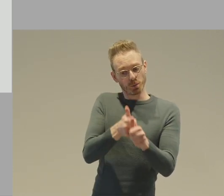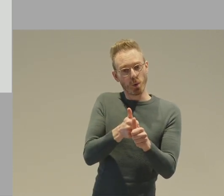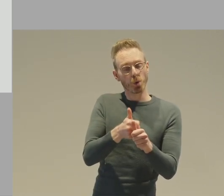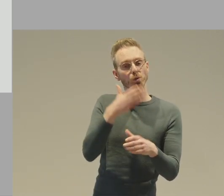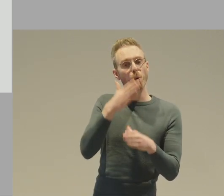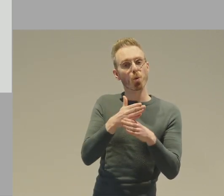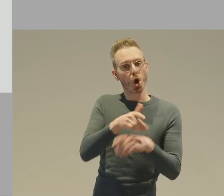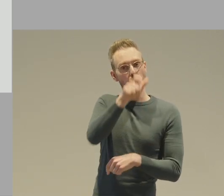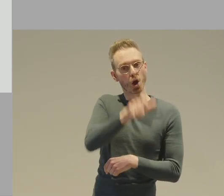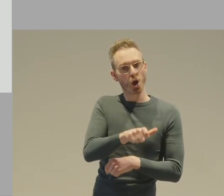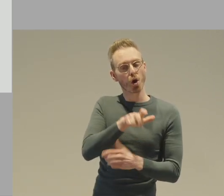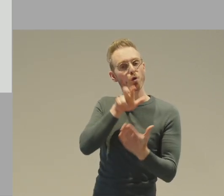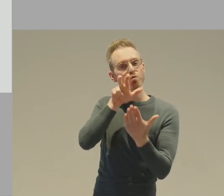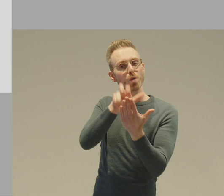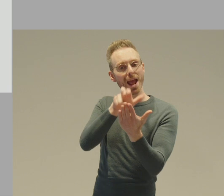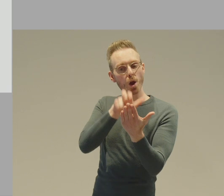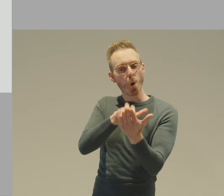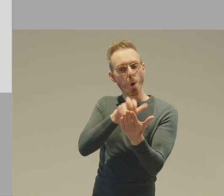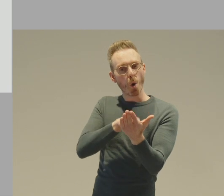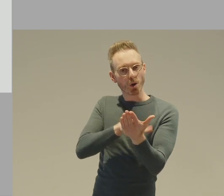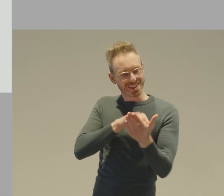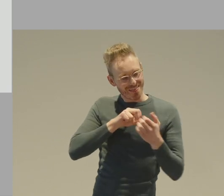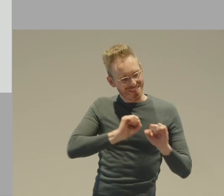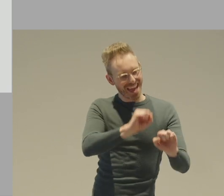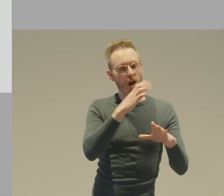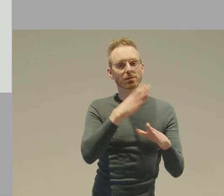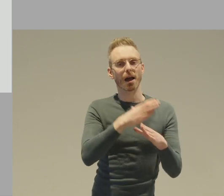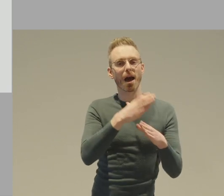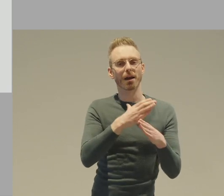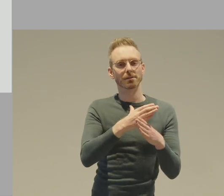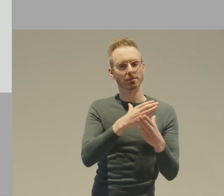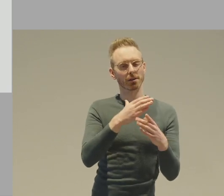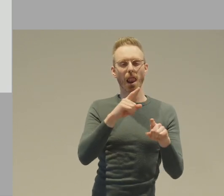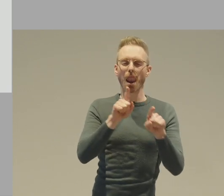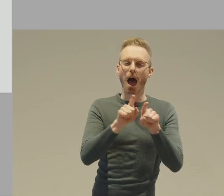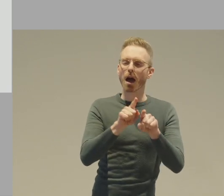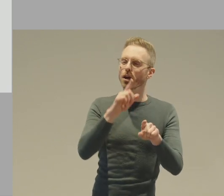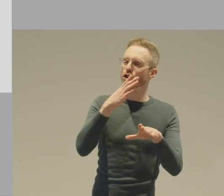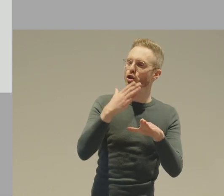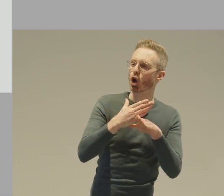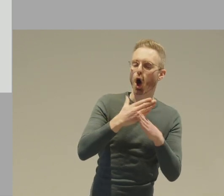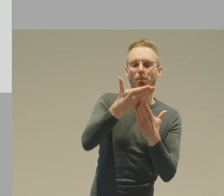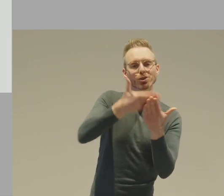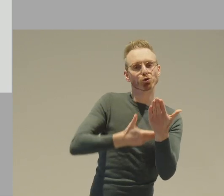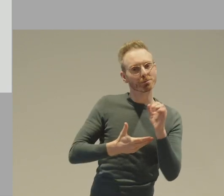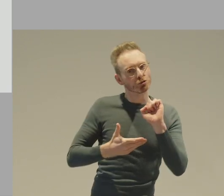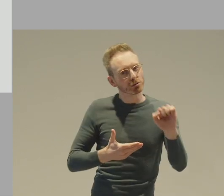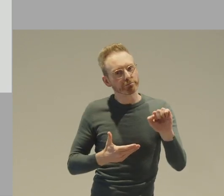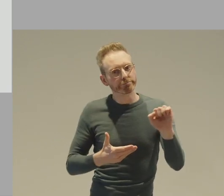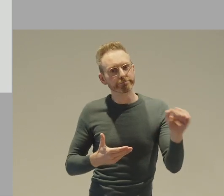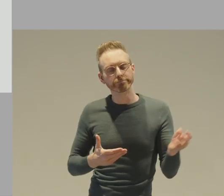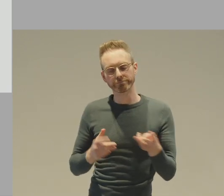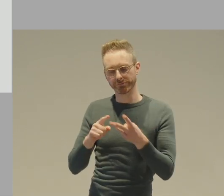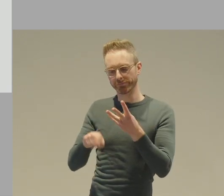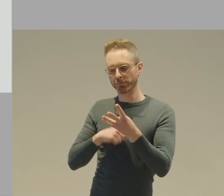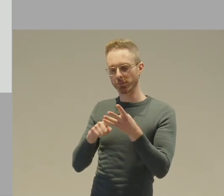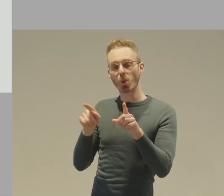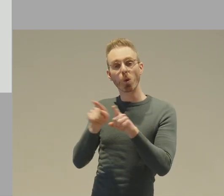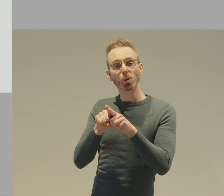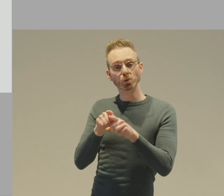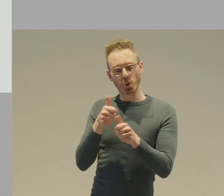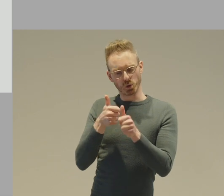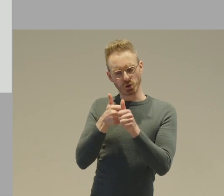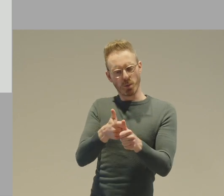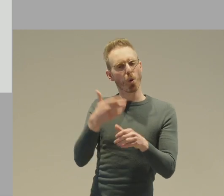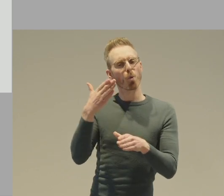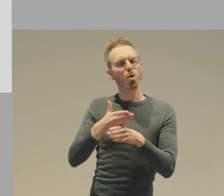is basically a way of doing a job description for a support worker. And we're going to look at some specific things about what a support worker can get